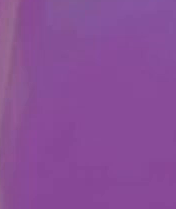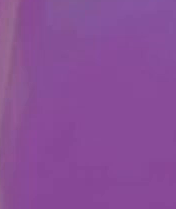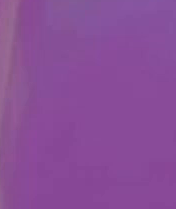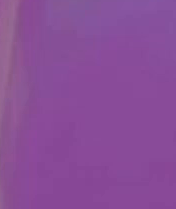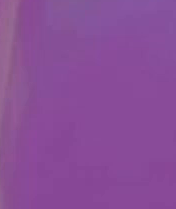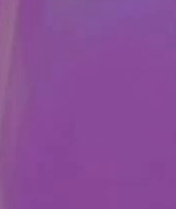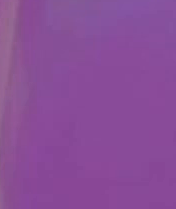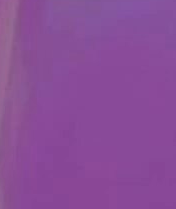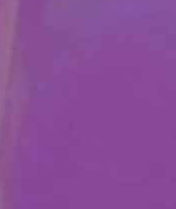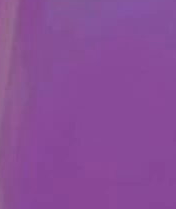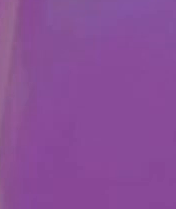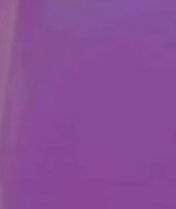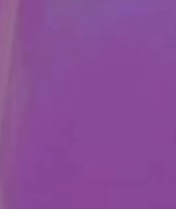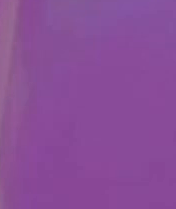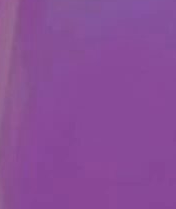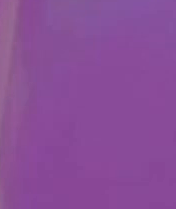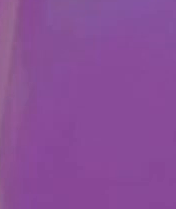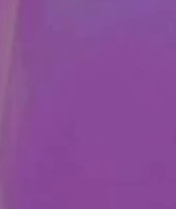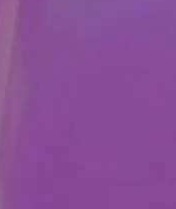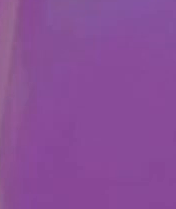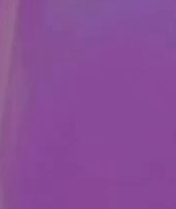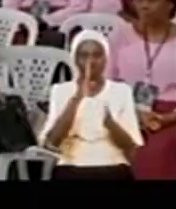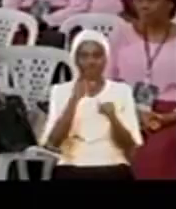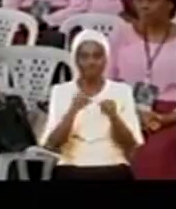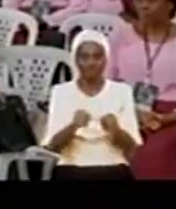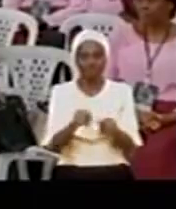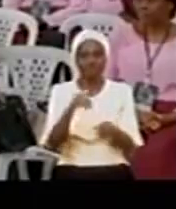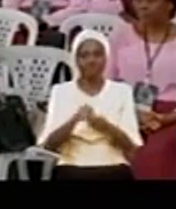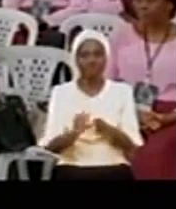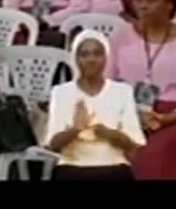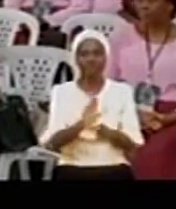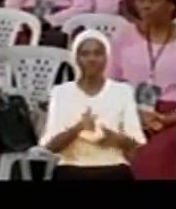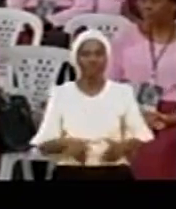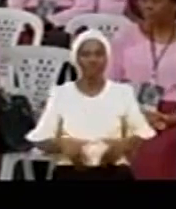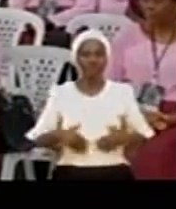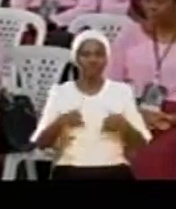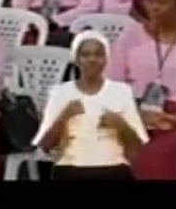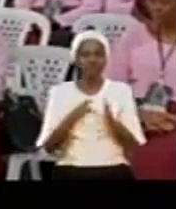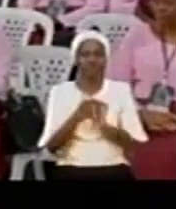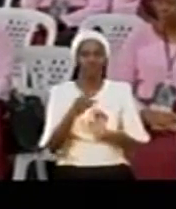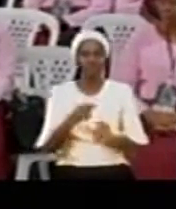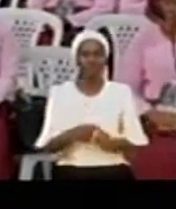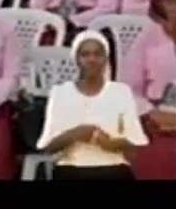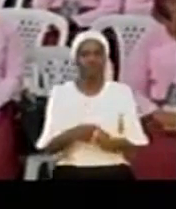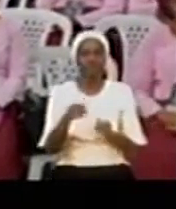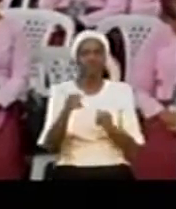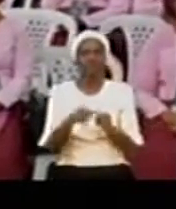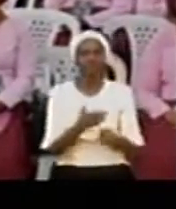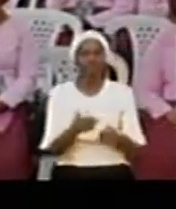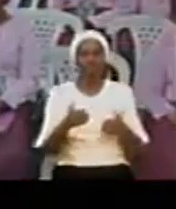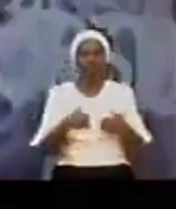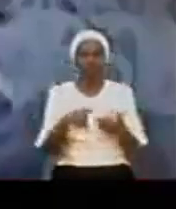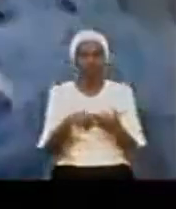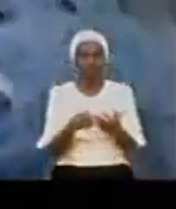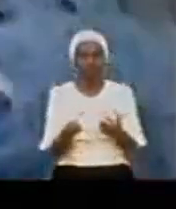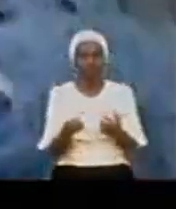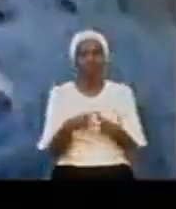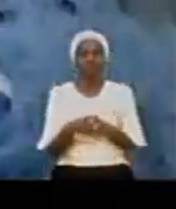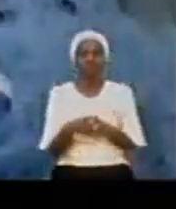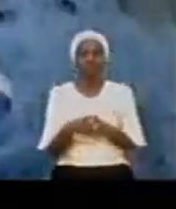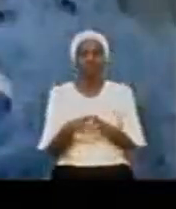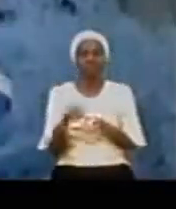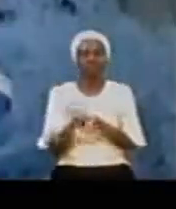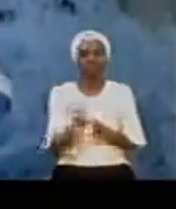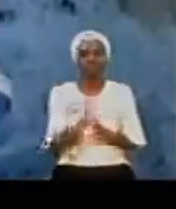In Jesus' name, we pray. In your life, everything will go. The